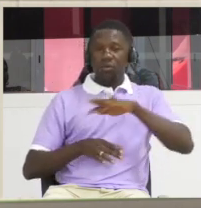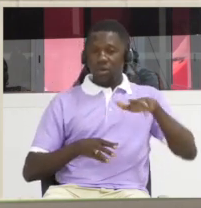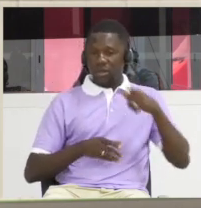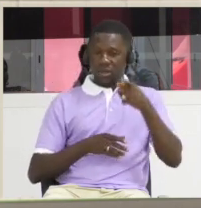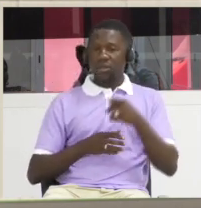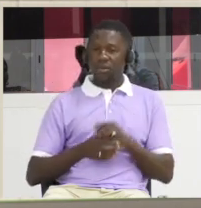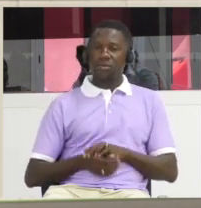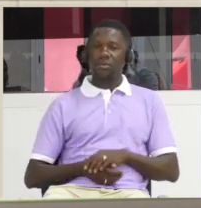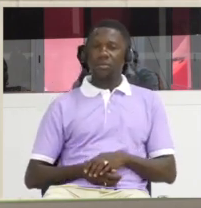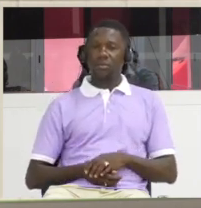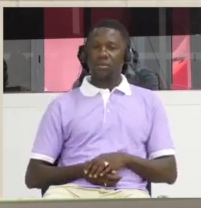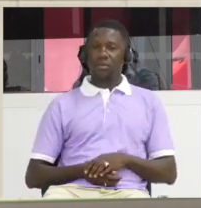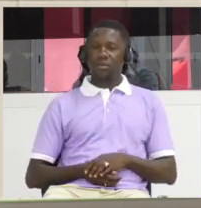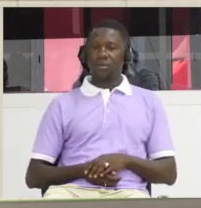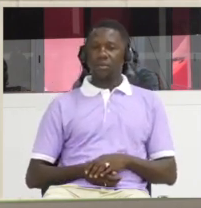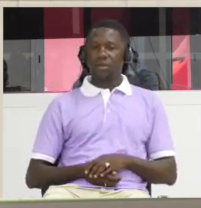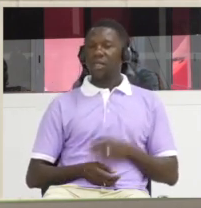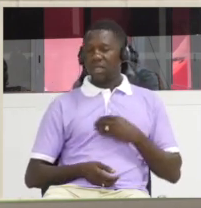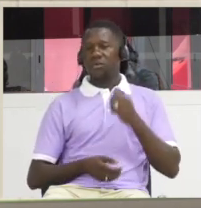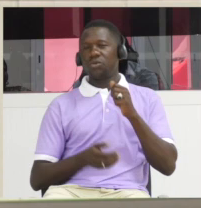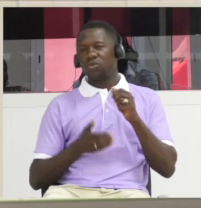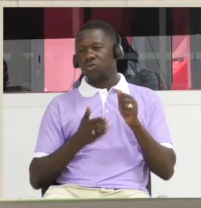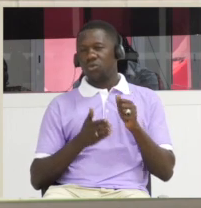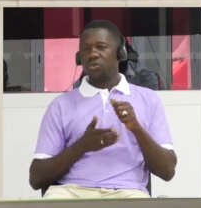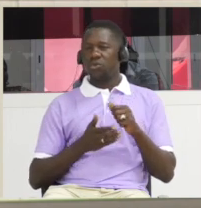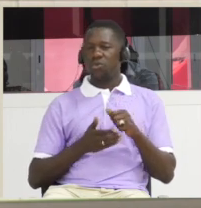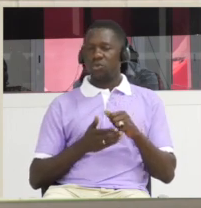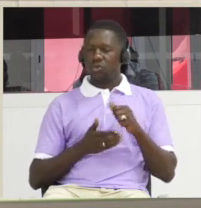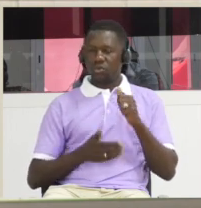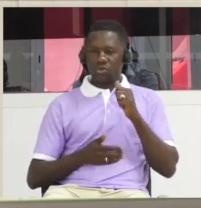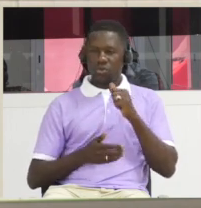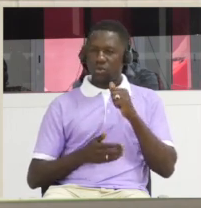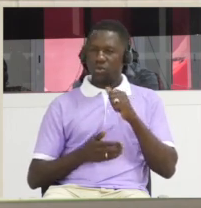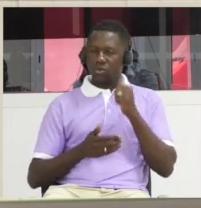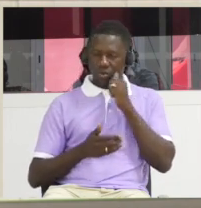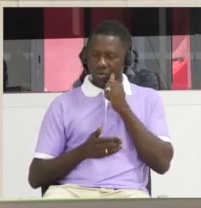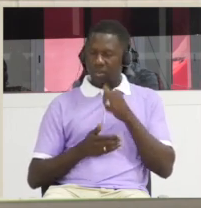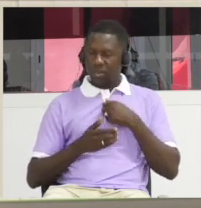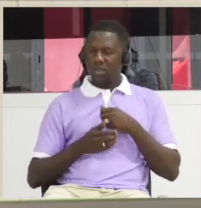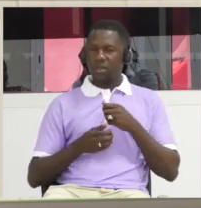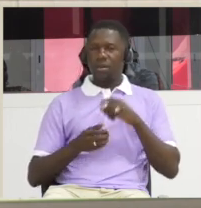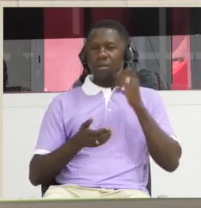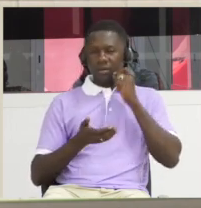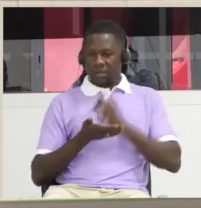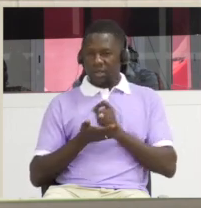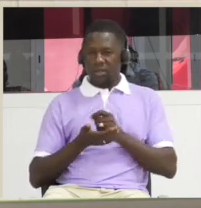it's the practice that the captain of the vessel would call on the Permanent Secretary at the Ministry of